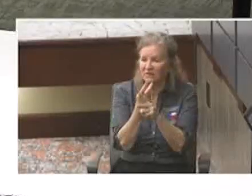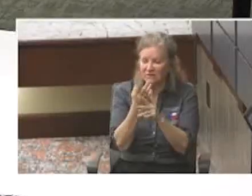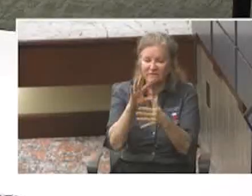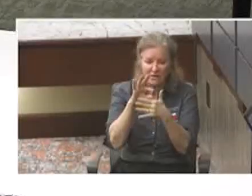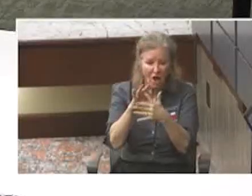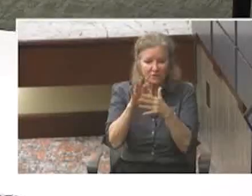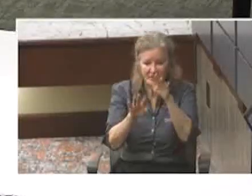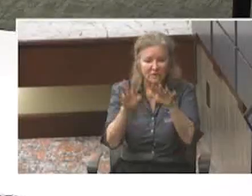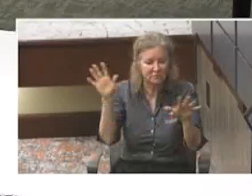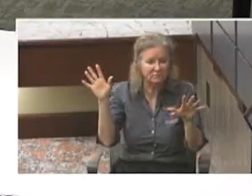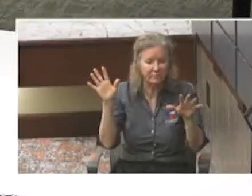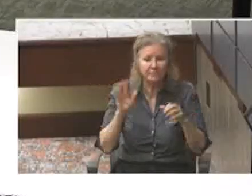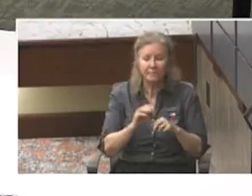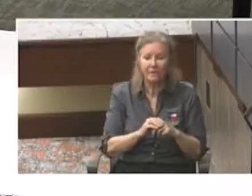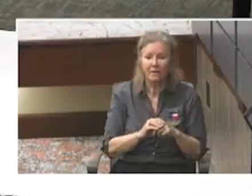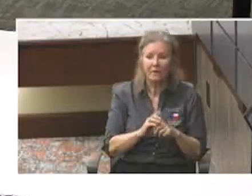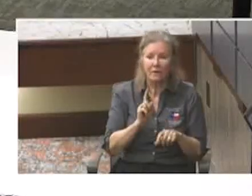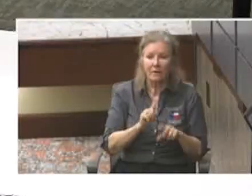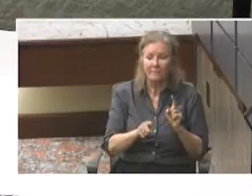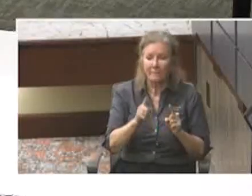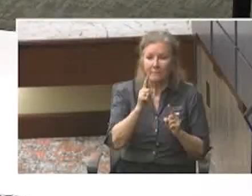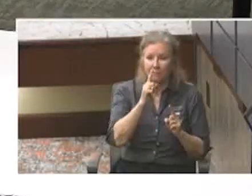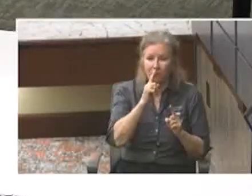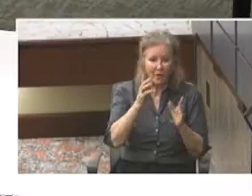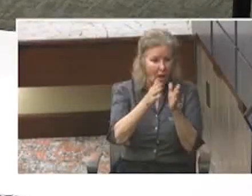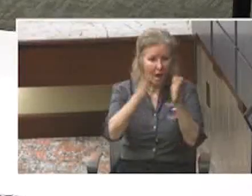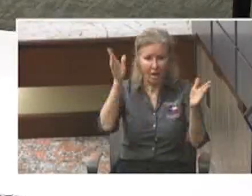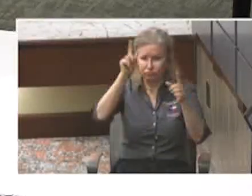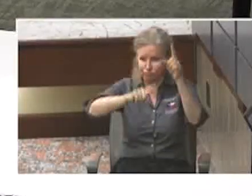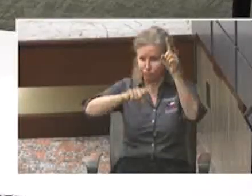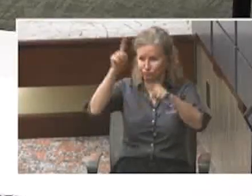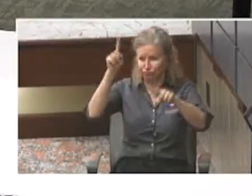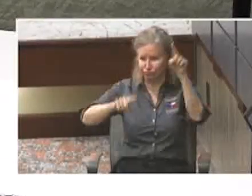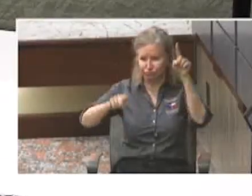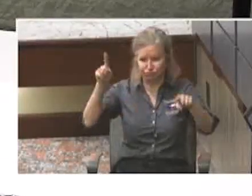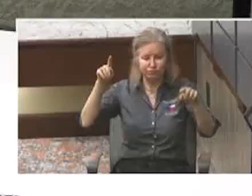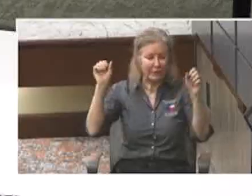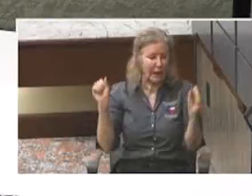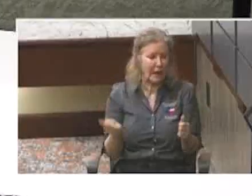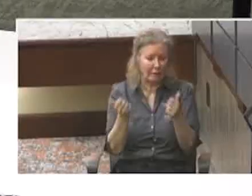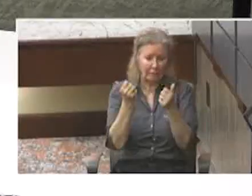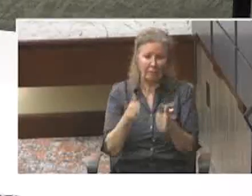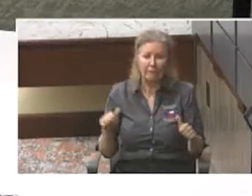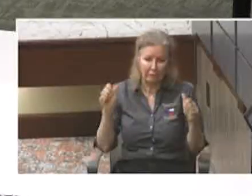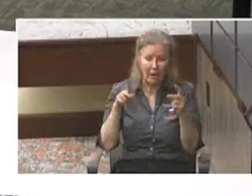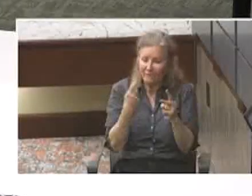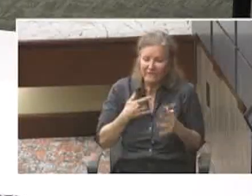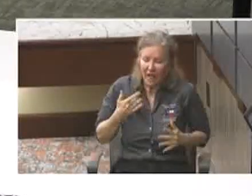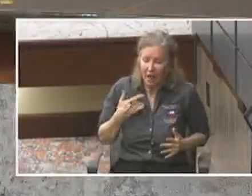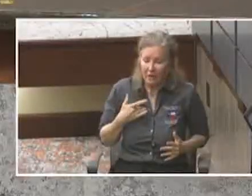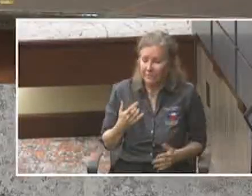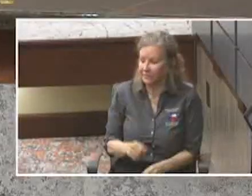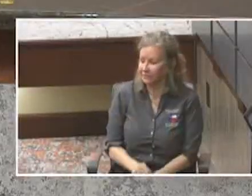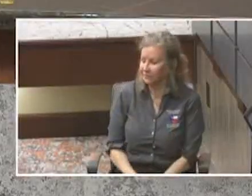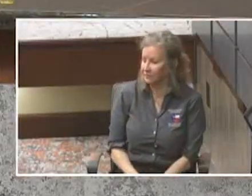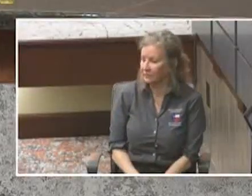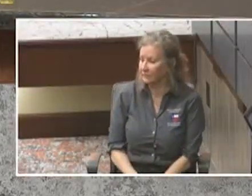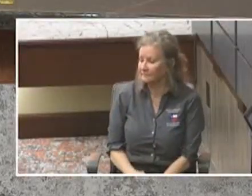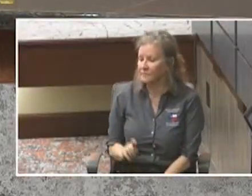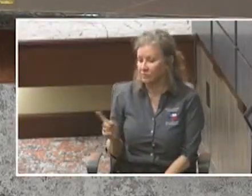I think that it's a pretty wide runway that we're working on. Awesome. I know, I mean, this guy that you may